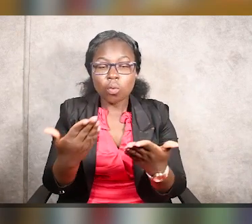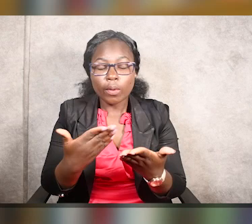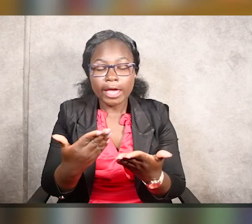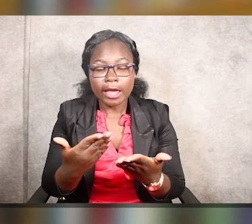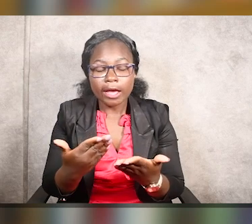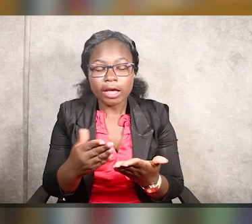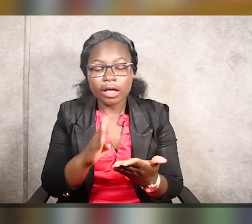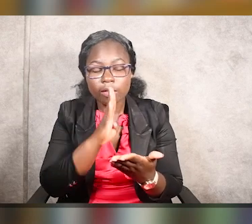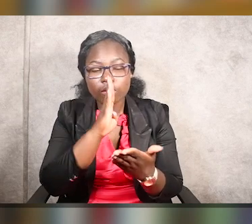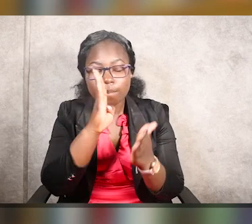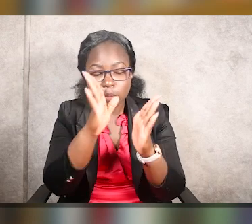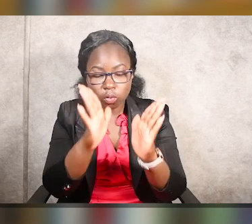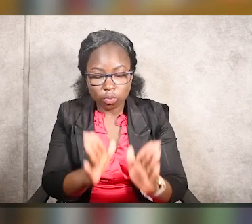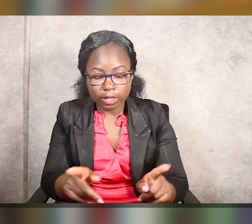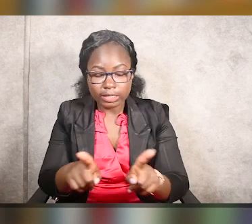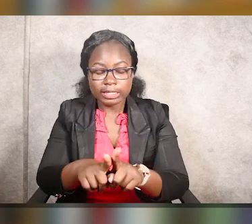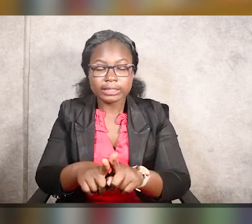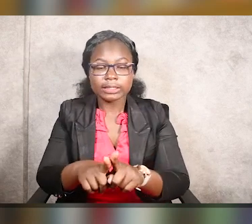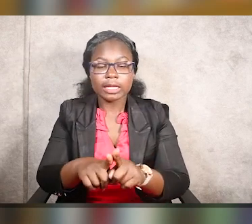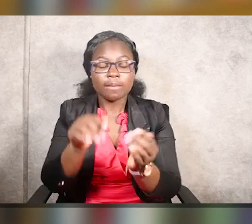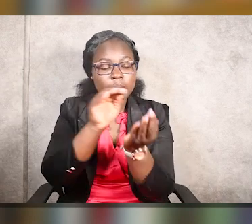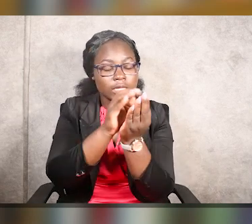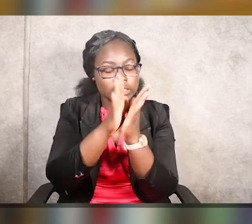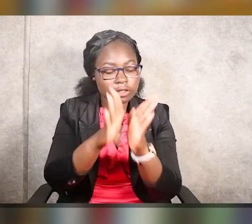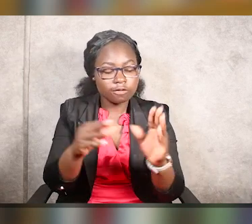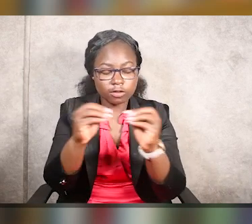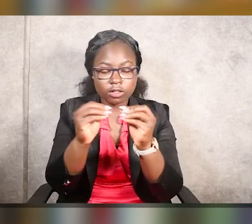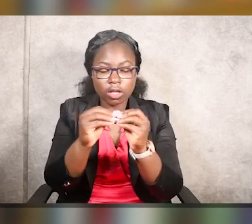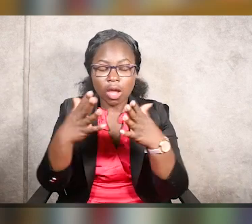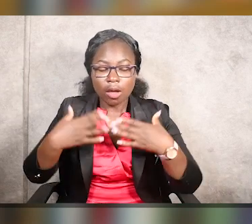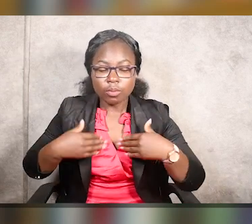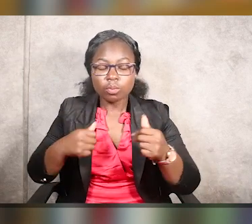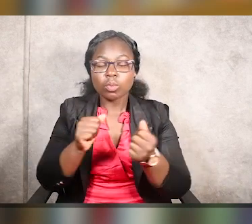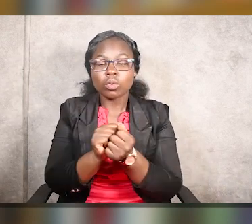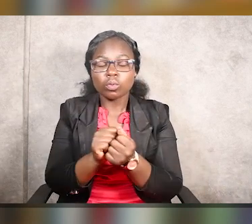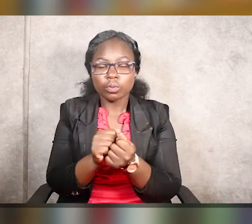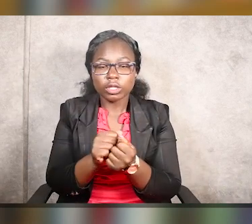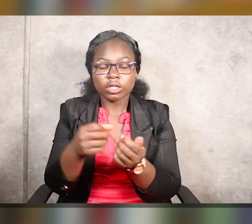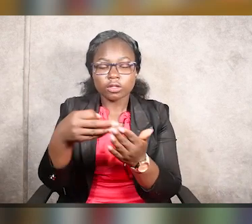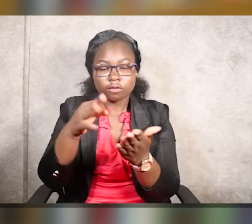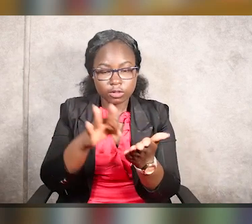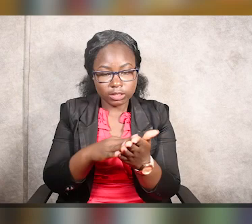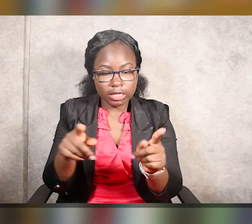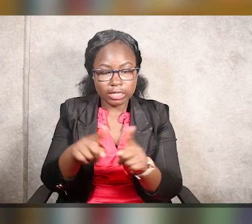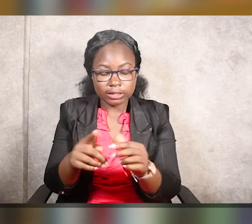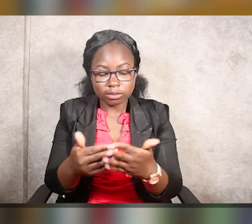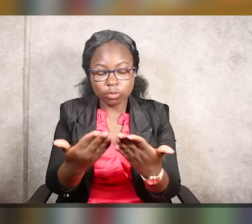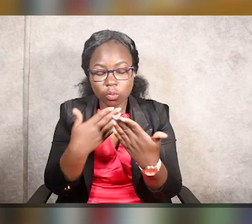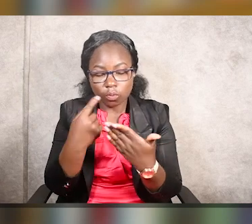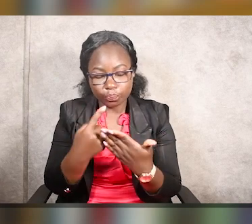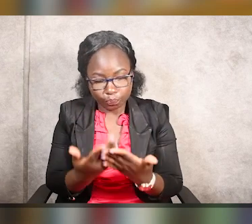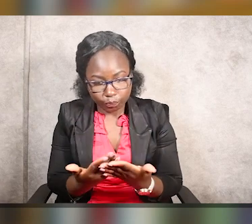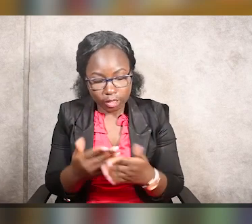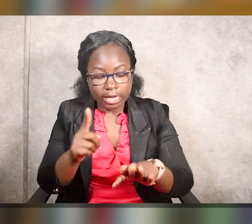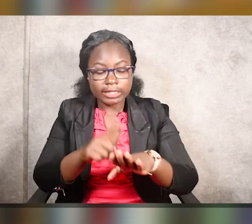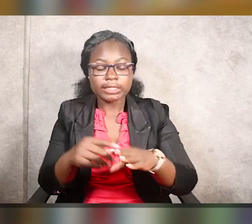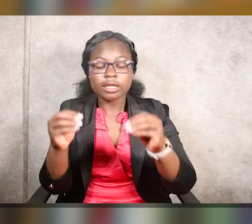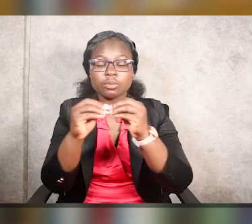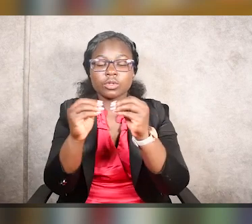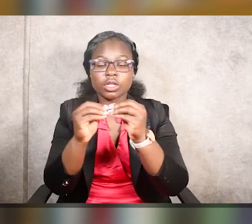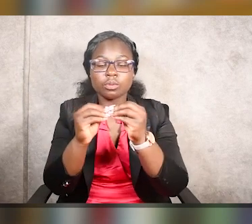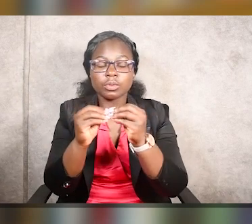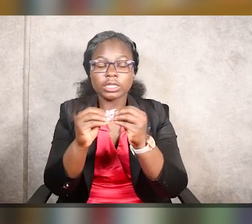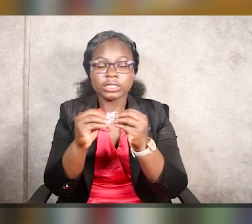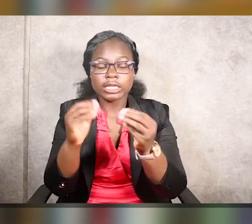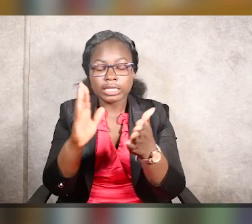borrowers and savers meet. People with deficit funds and people with surplus funds. When they meet